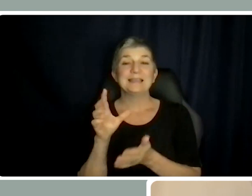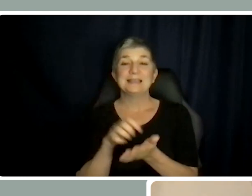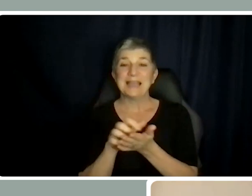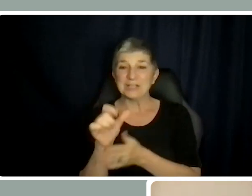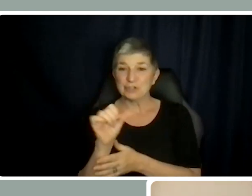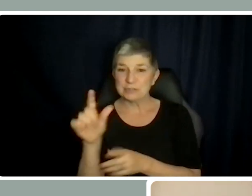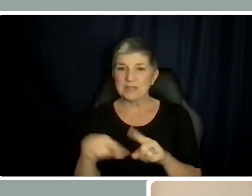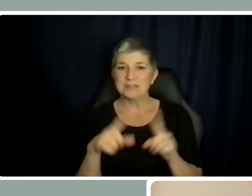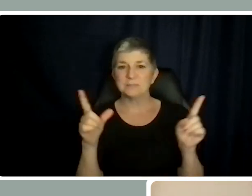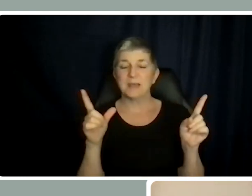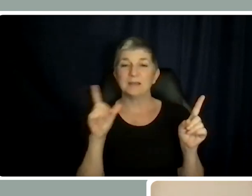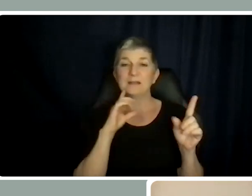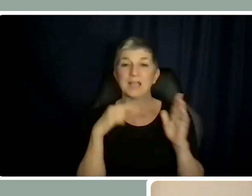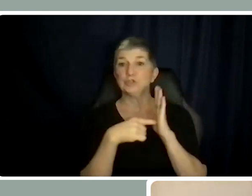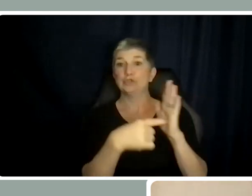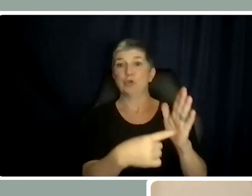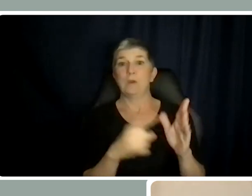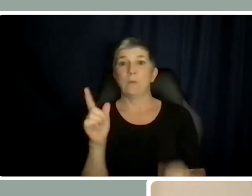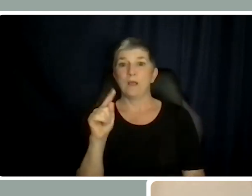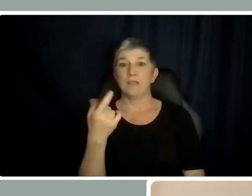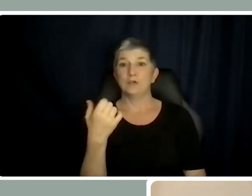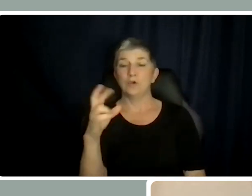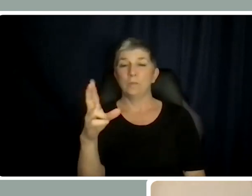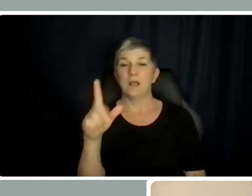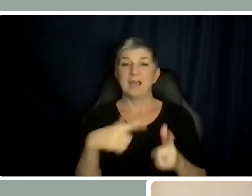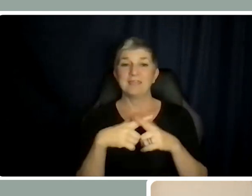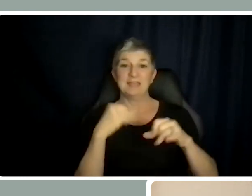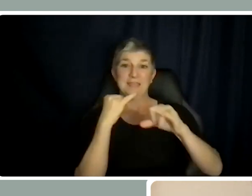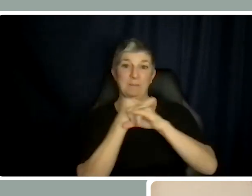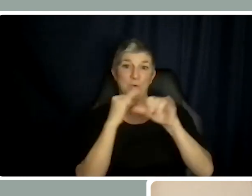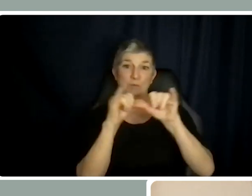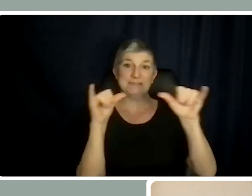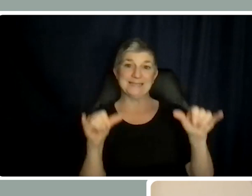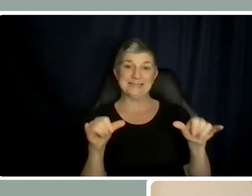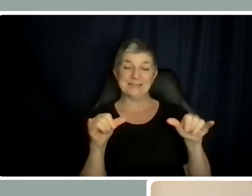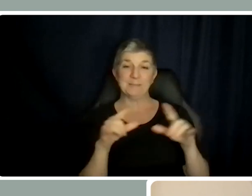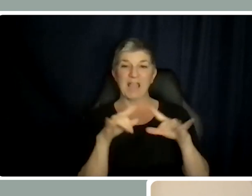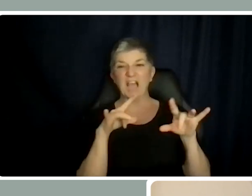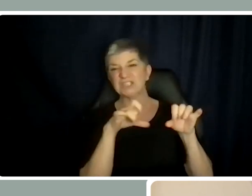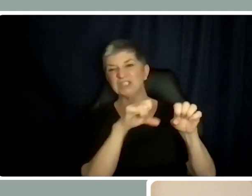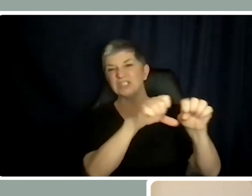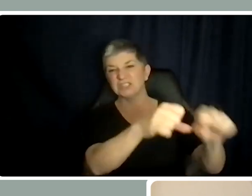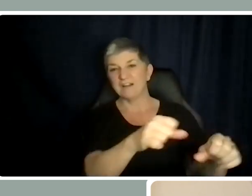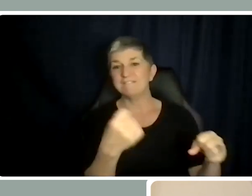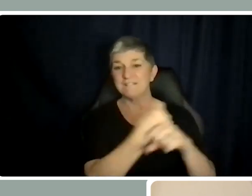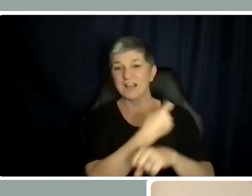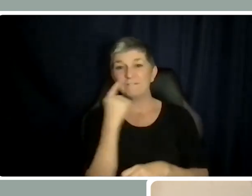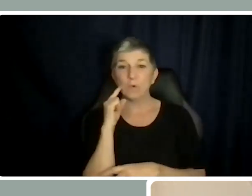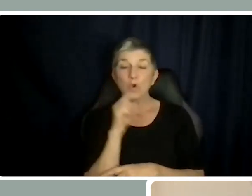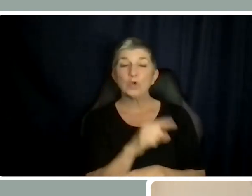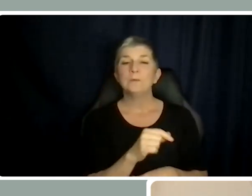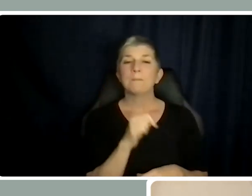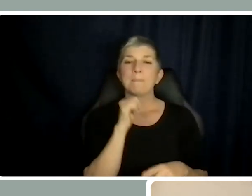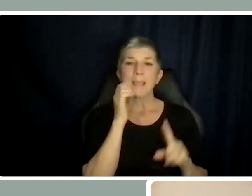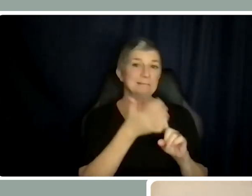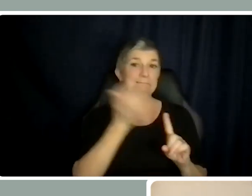by sort of unmasking your tumor for your immune system so that your immune system can basically fight your cancer for you. It's sort of